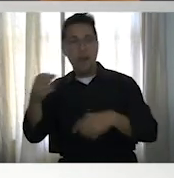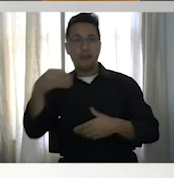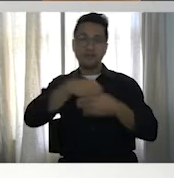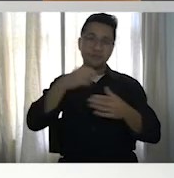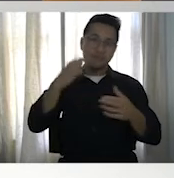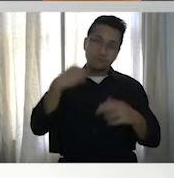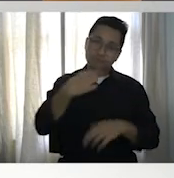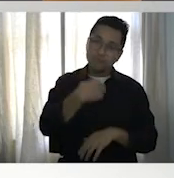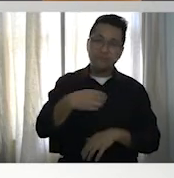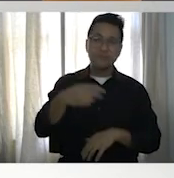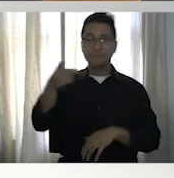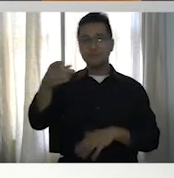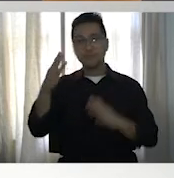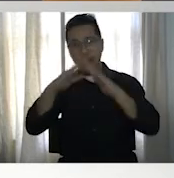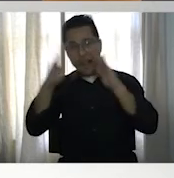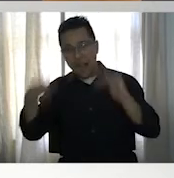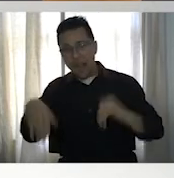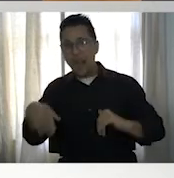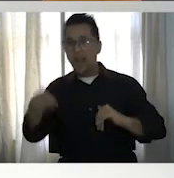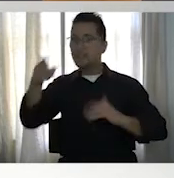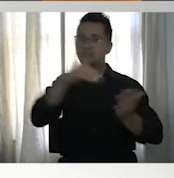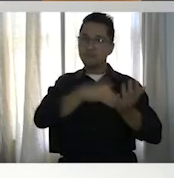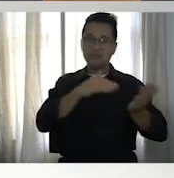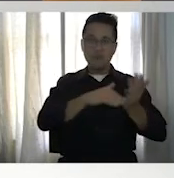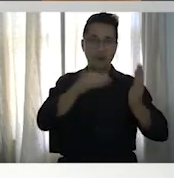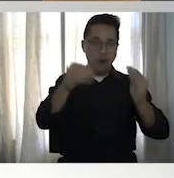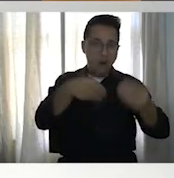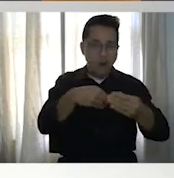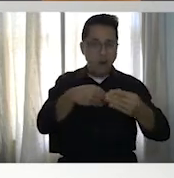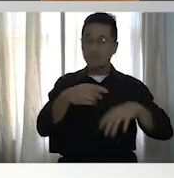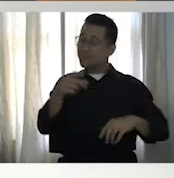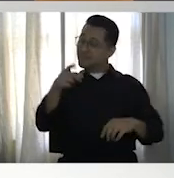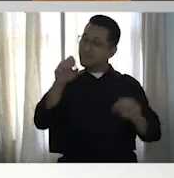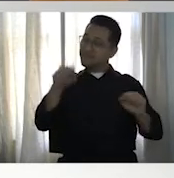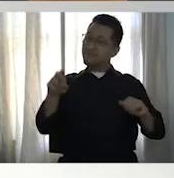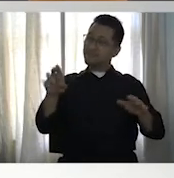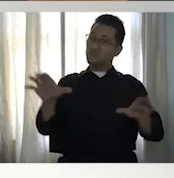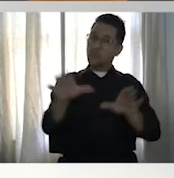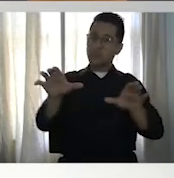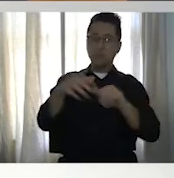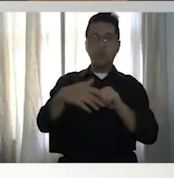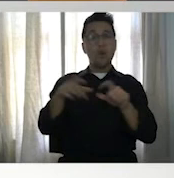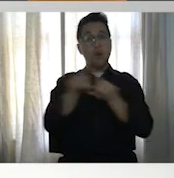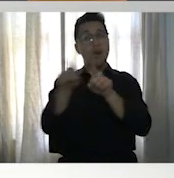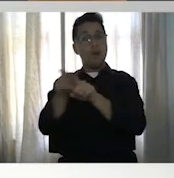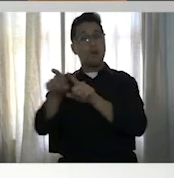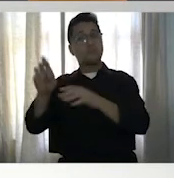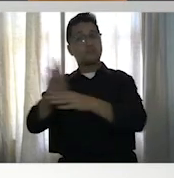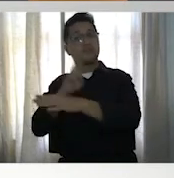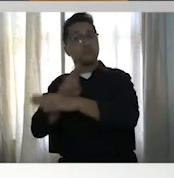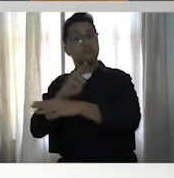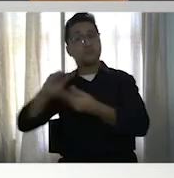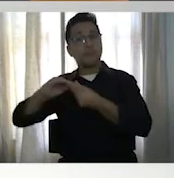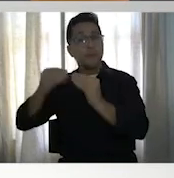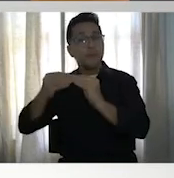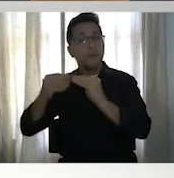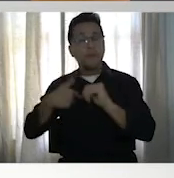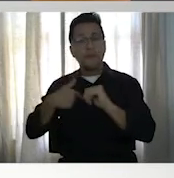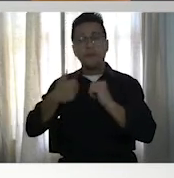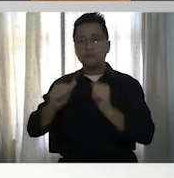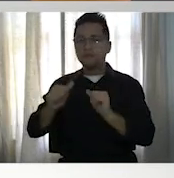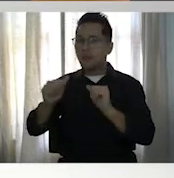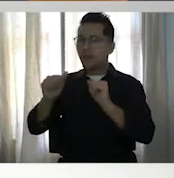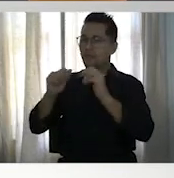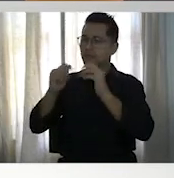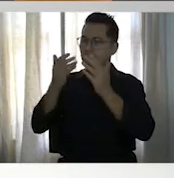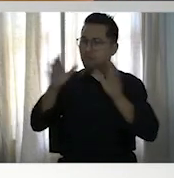house, waiting in the doctor's office. I mean, these are things you could do, and you can also use numbers. Like I try to do things that are